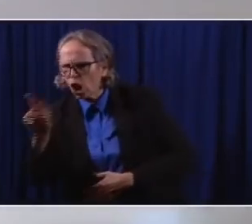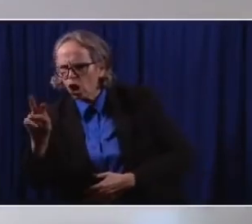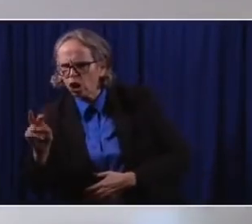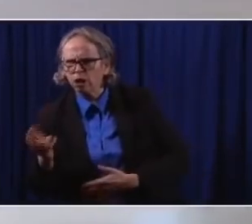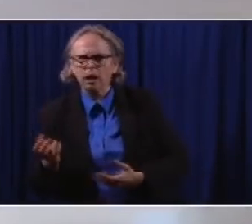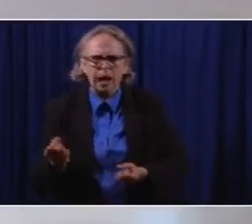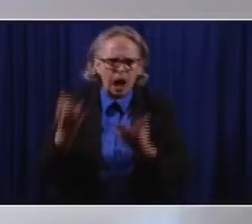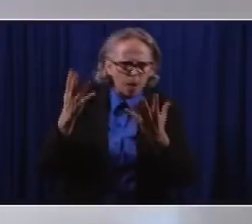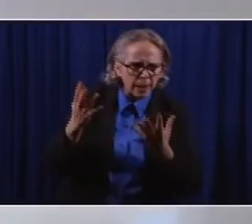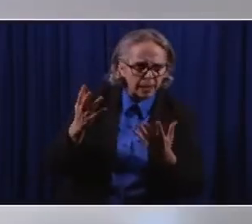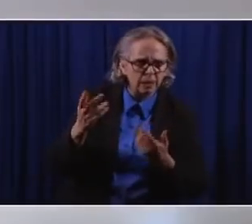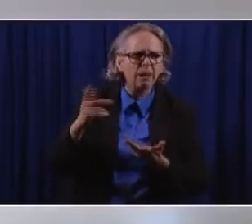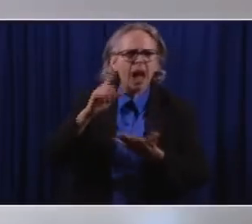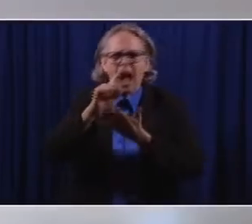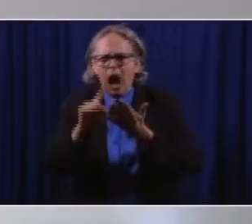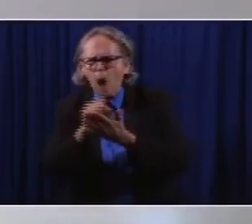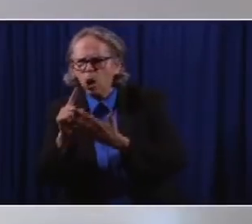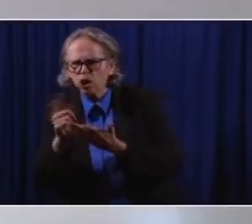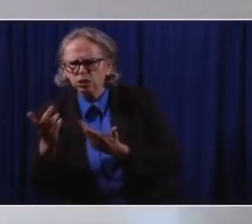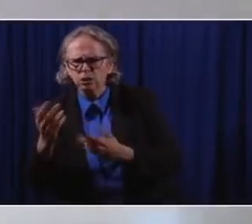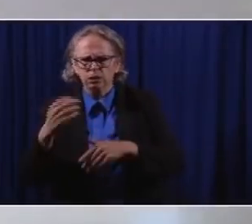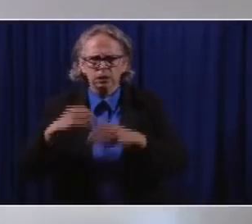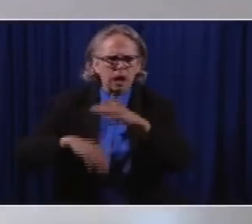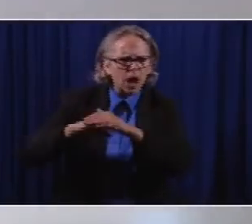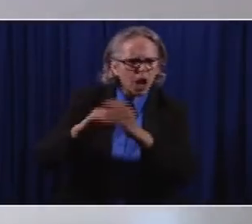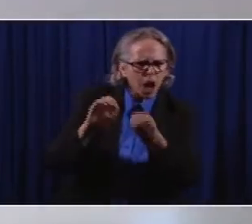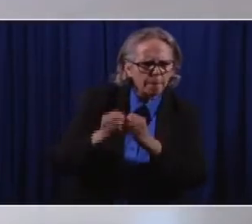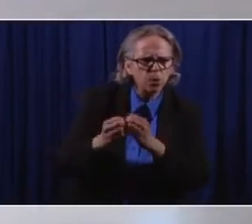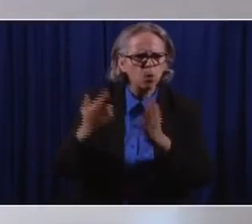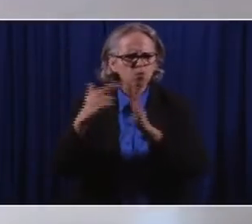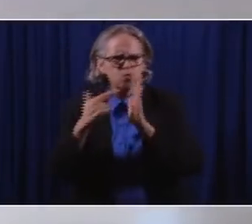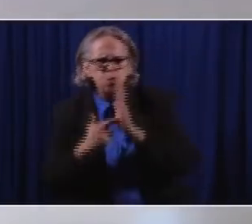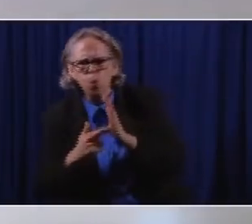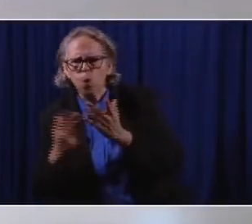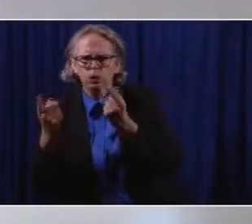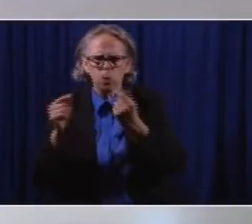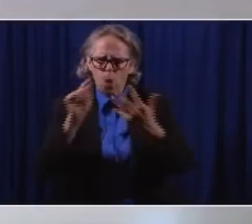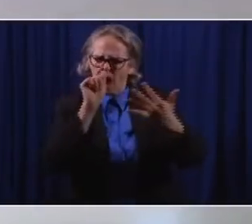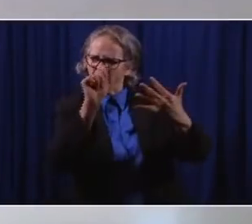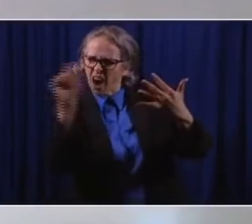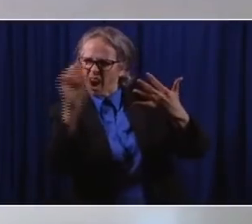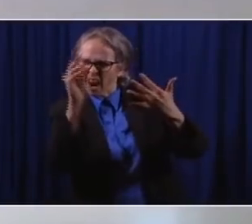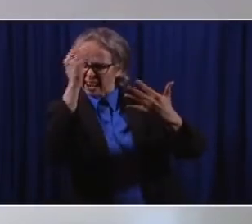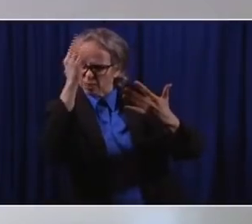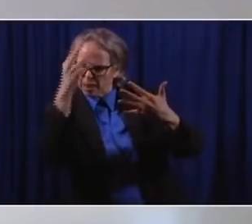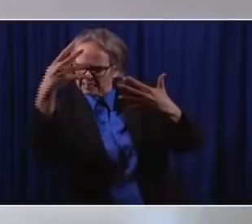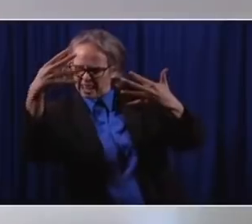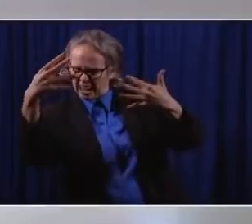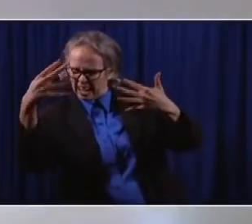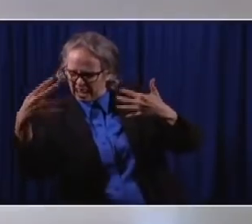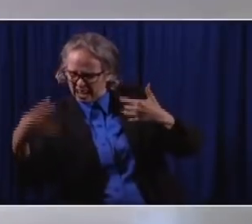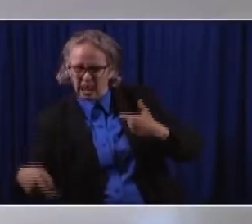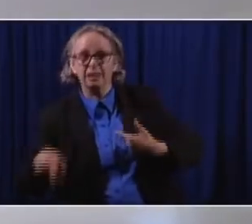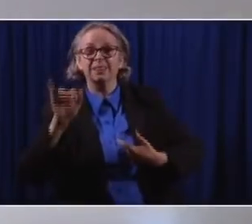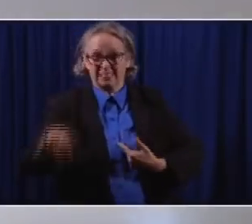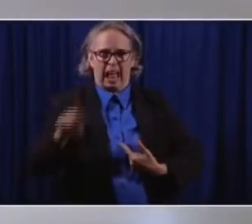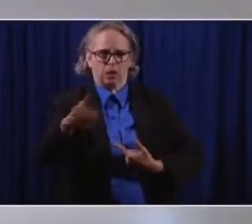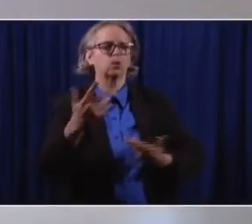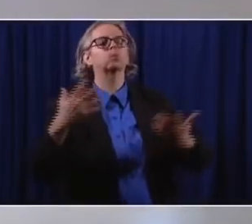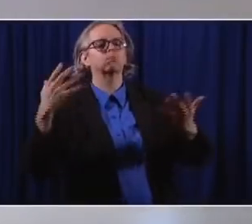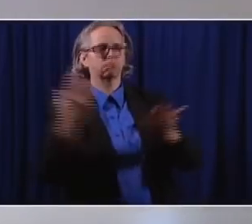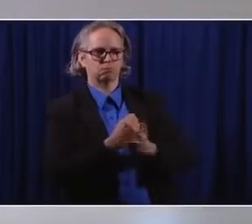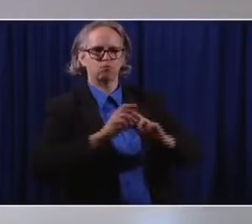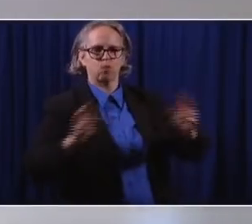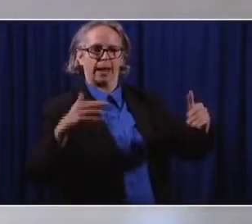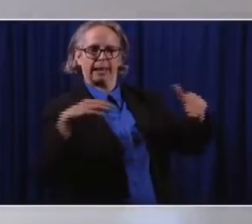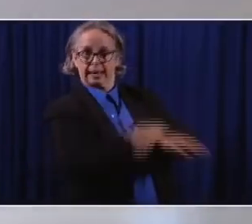for a visit, maximum number of visitors, and contact information for the facilities. So at this point, I